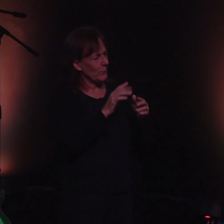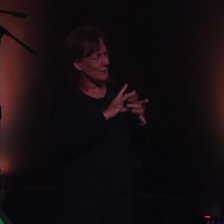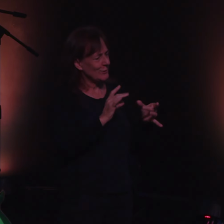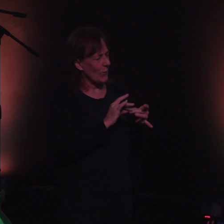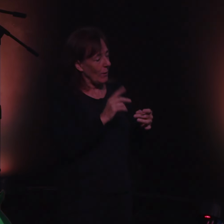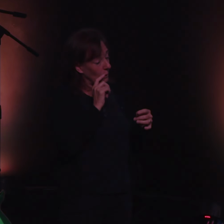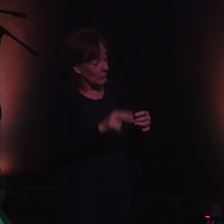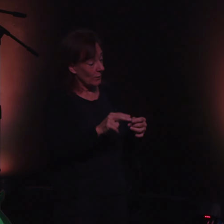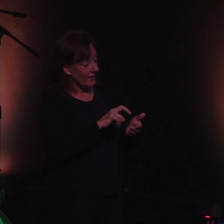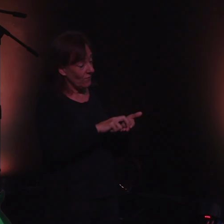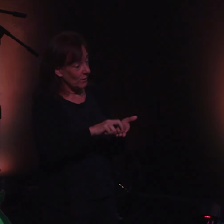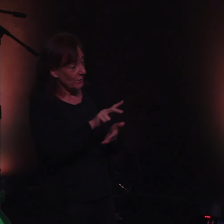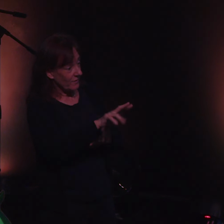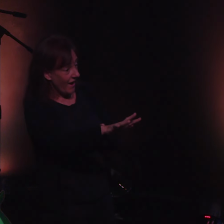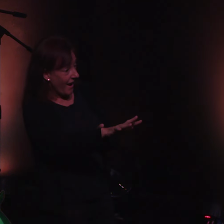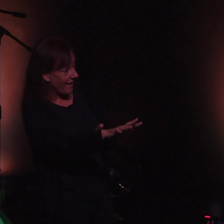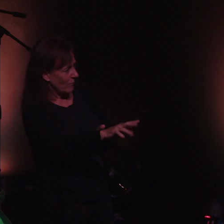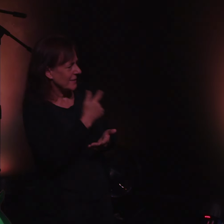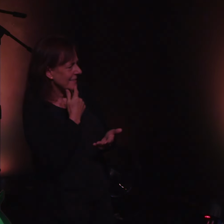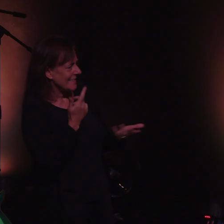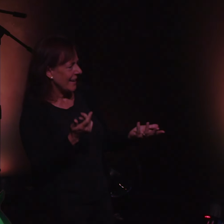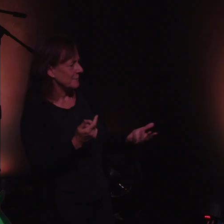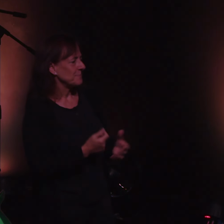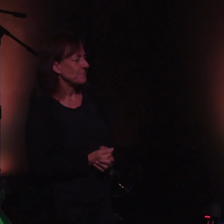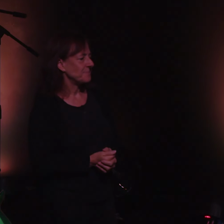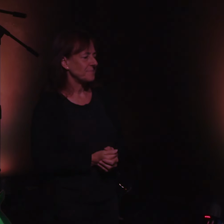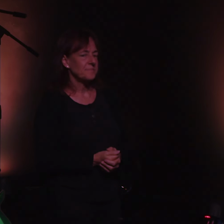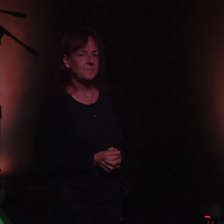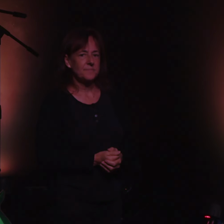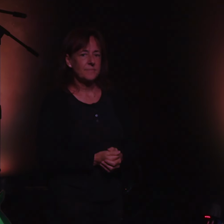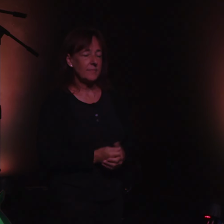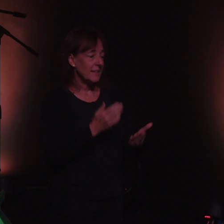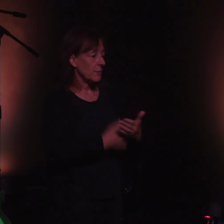let's look at verse 35 again. It says,